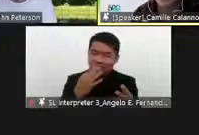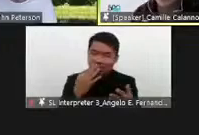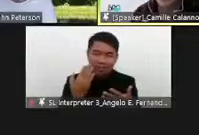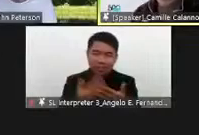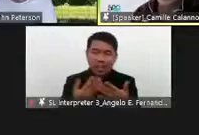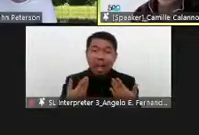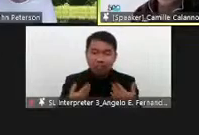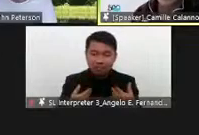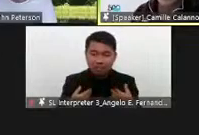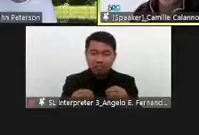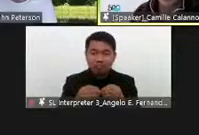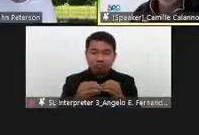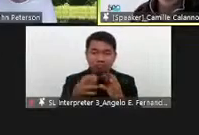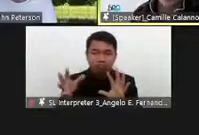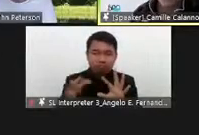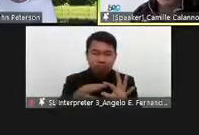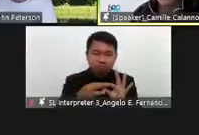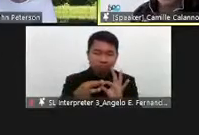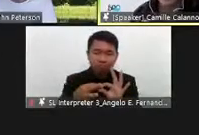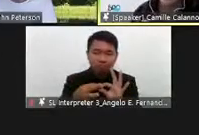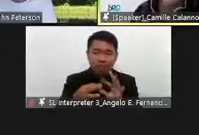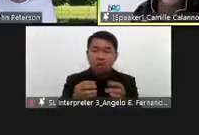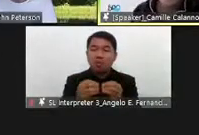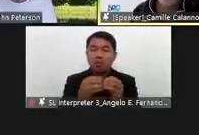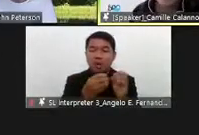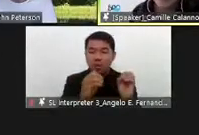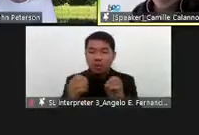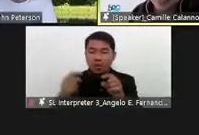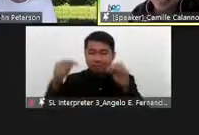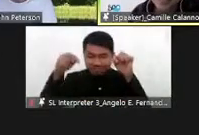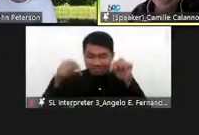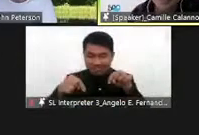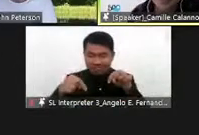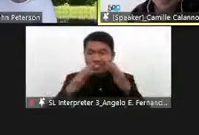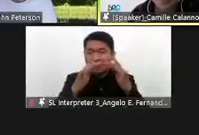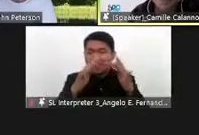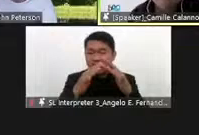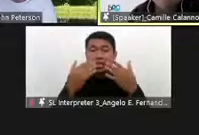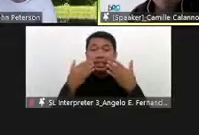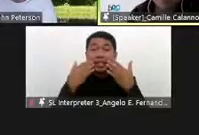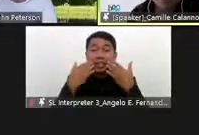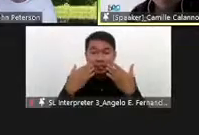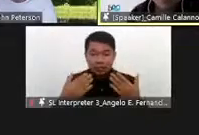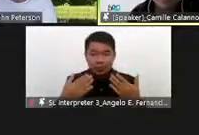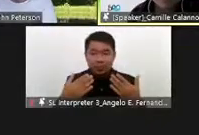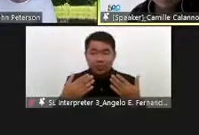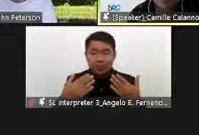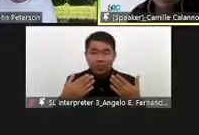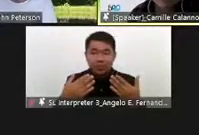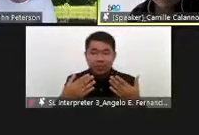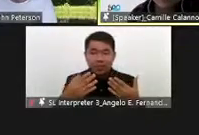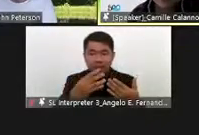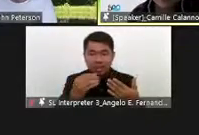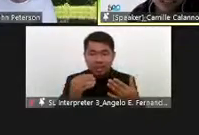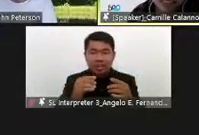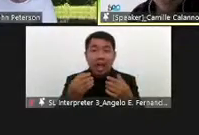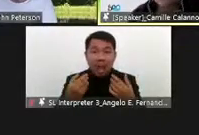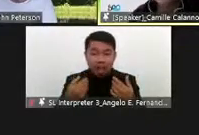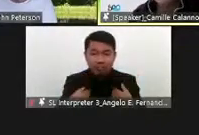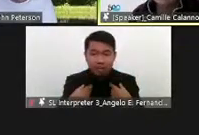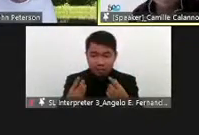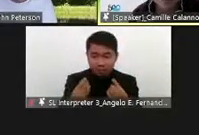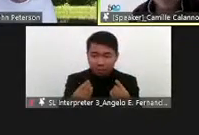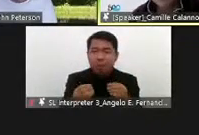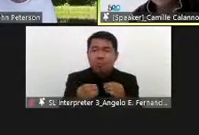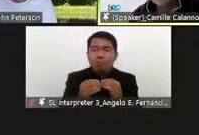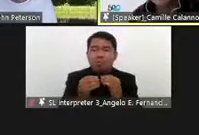It's easier. I think it's more organized when it's online. So thank you again. And we're... we have to do a lot